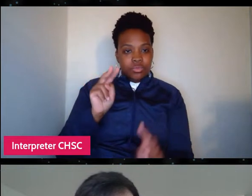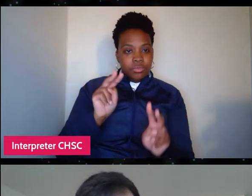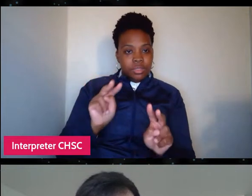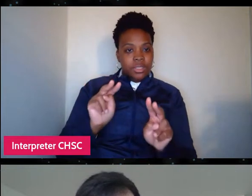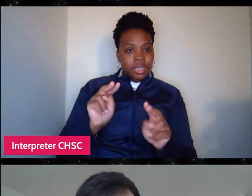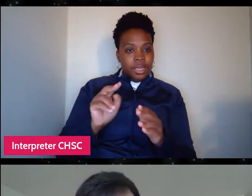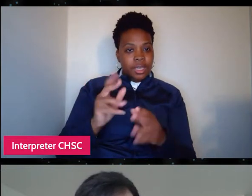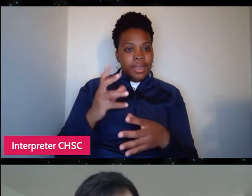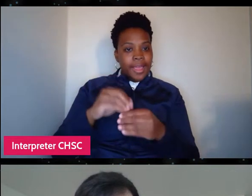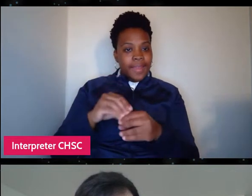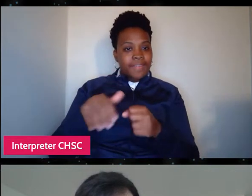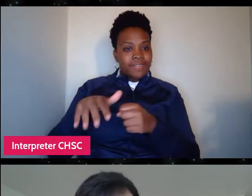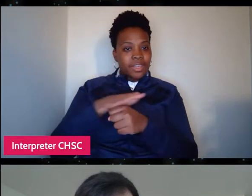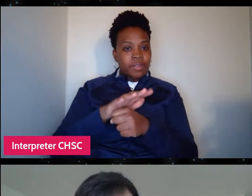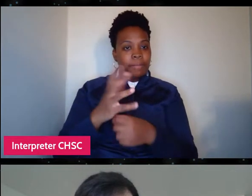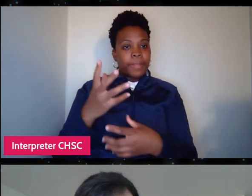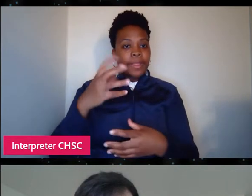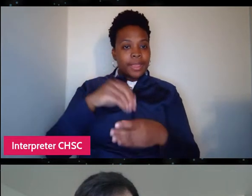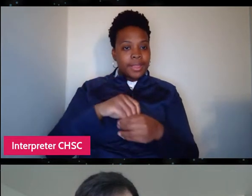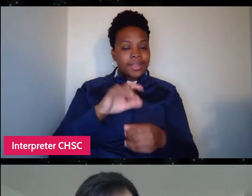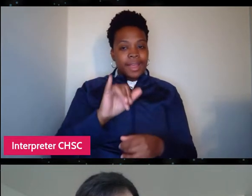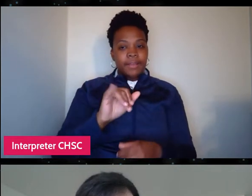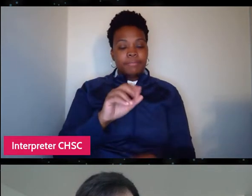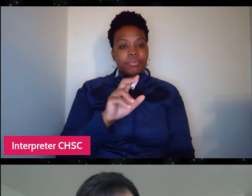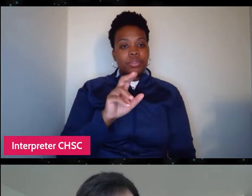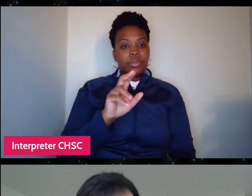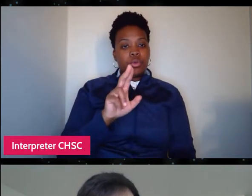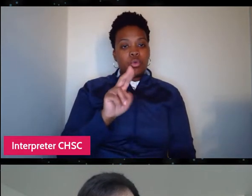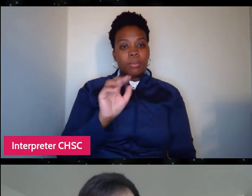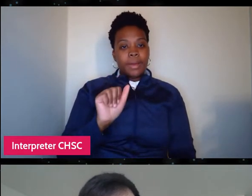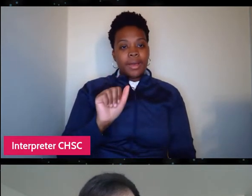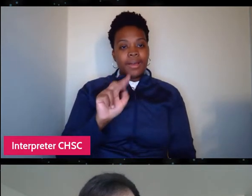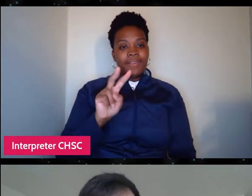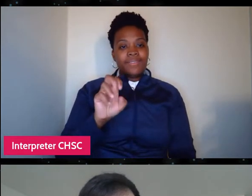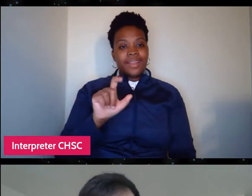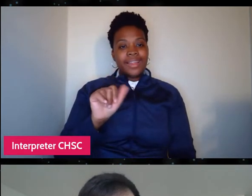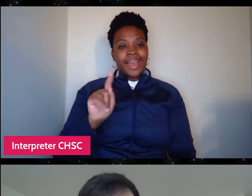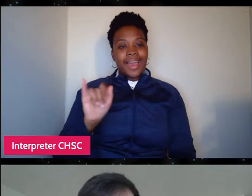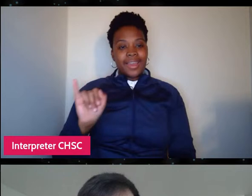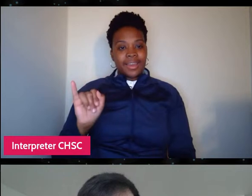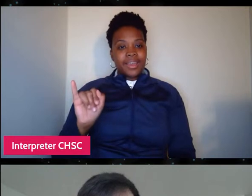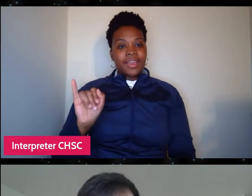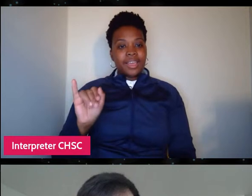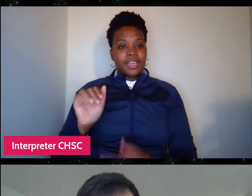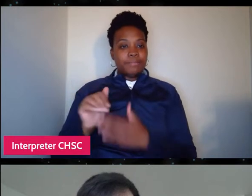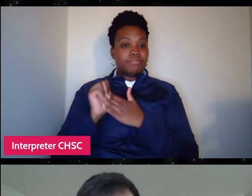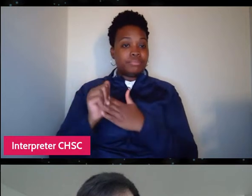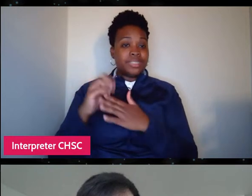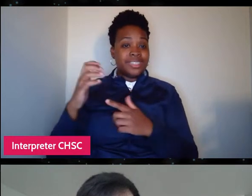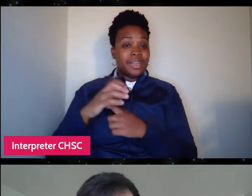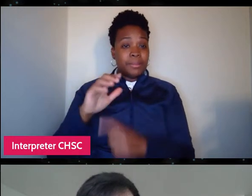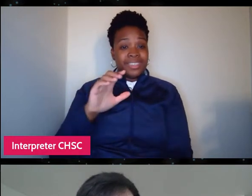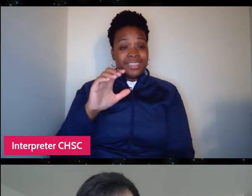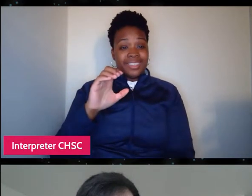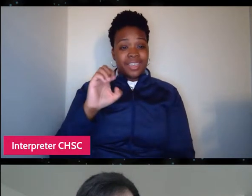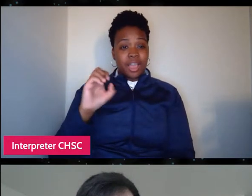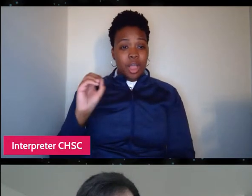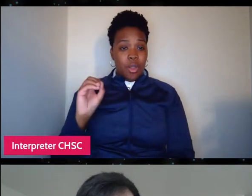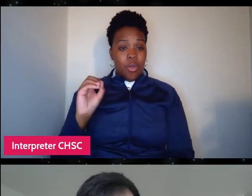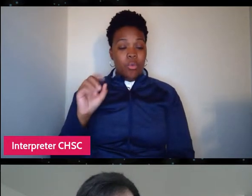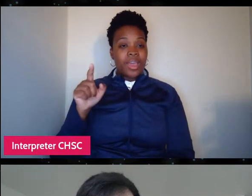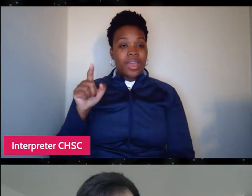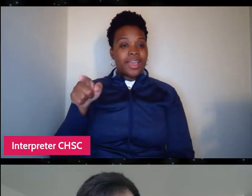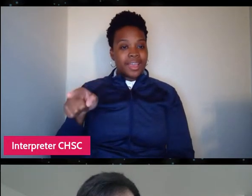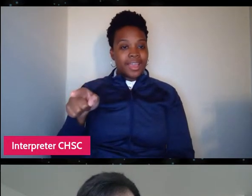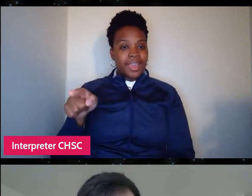it charts Uma Valetti as a pioneer CEO. Yeah. You know, he lands